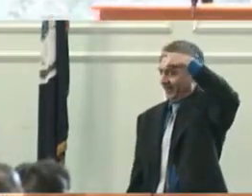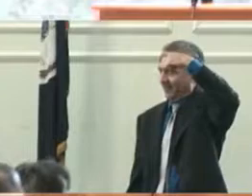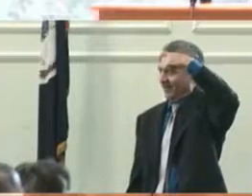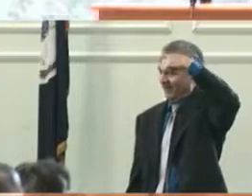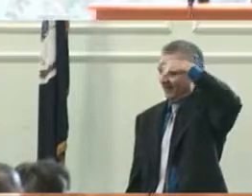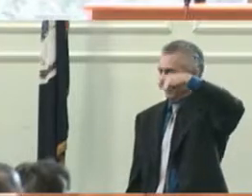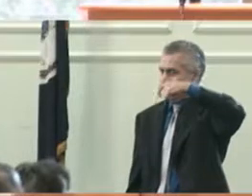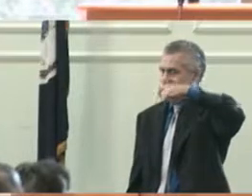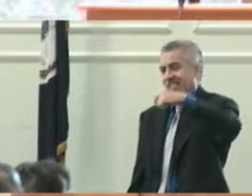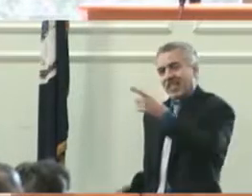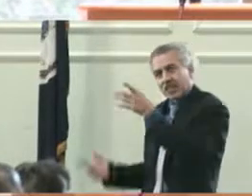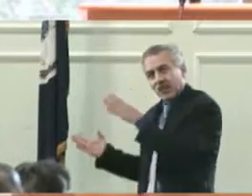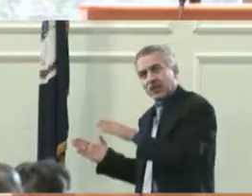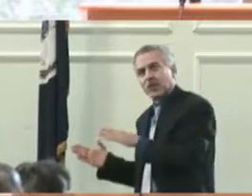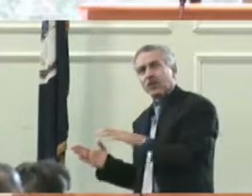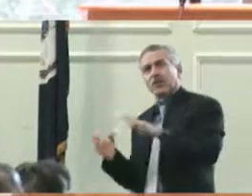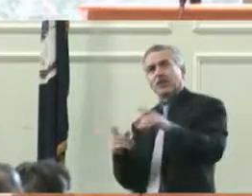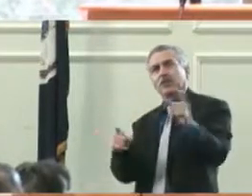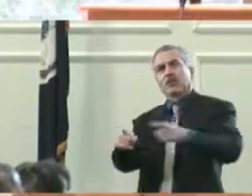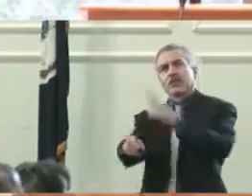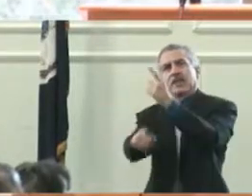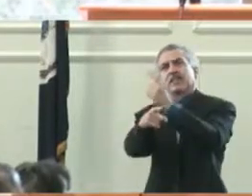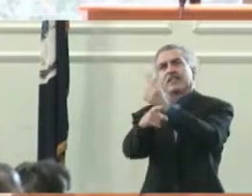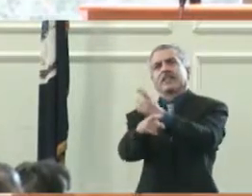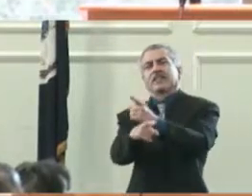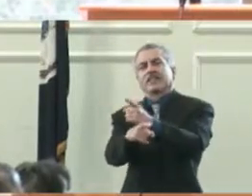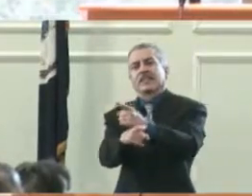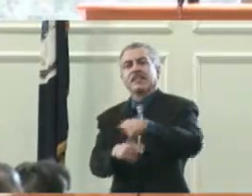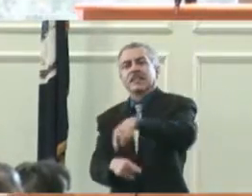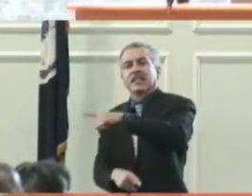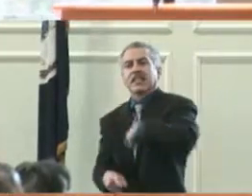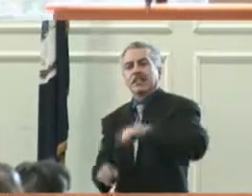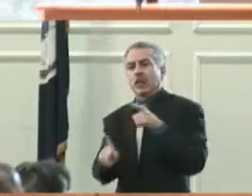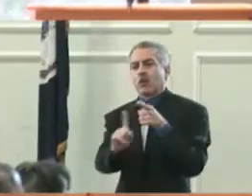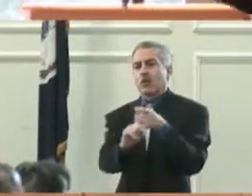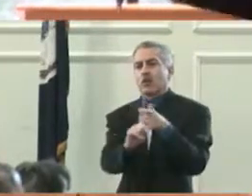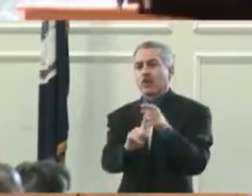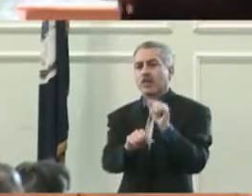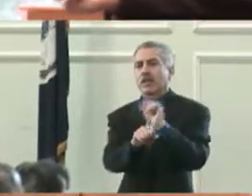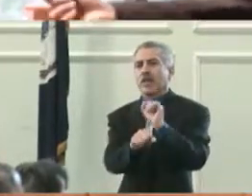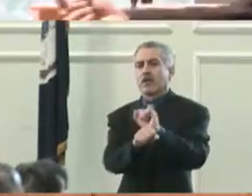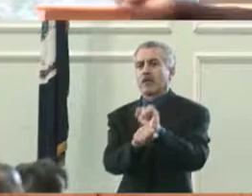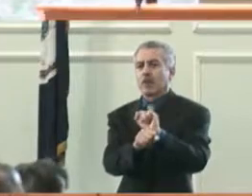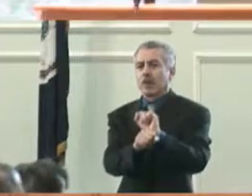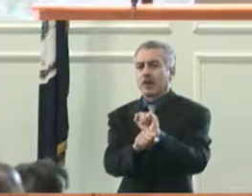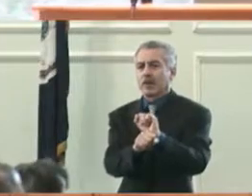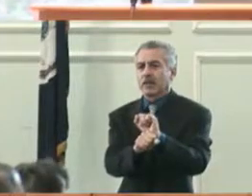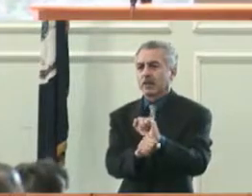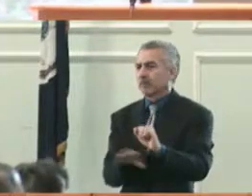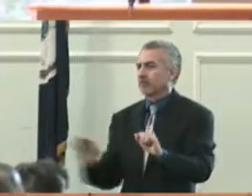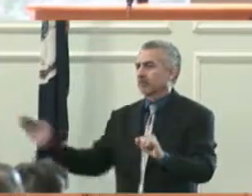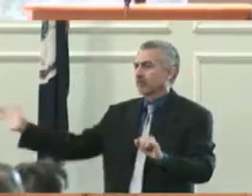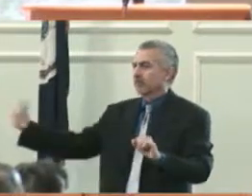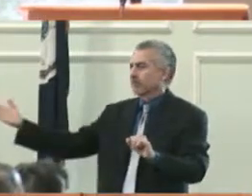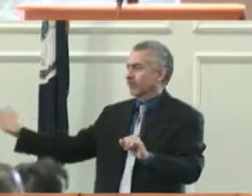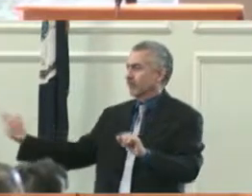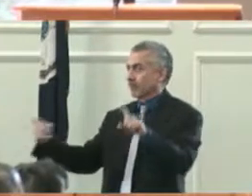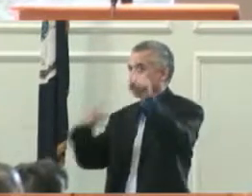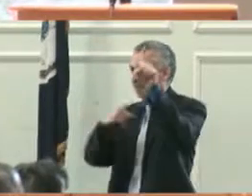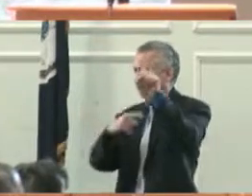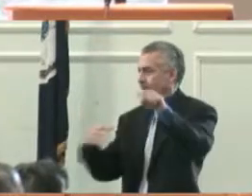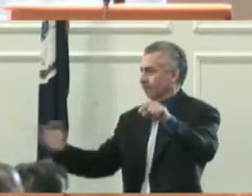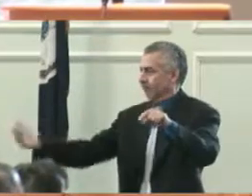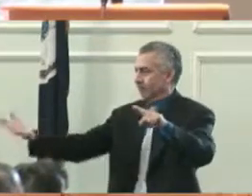those who turn many to righteousness, this is our job, this is our mission, to turn many to righteousness, to Jesus